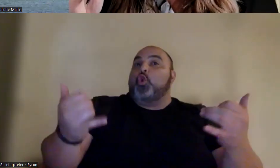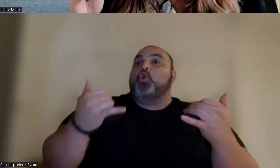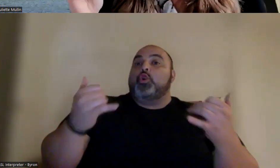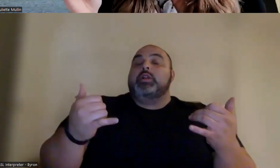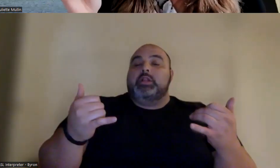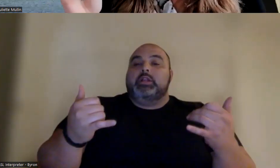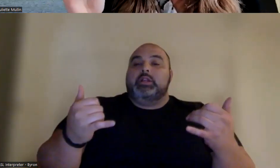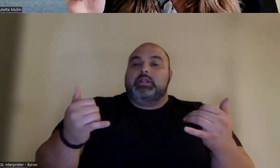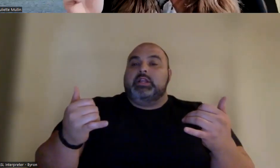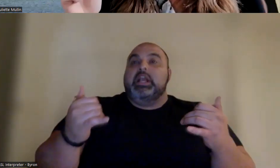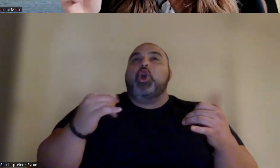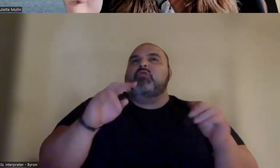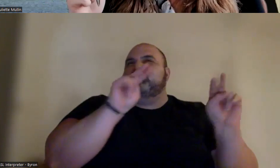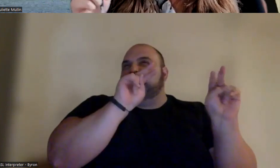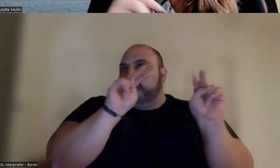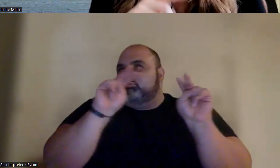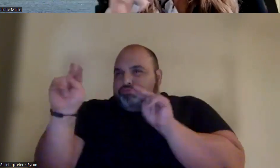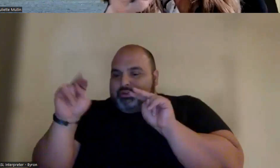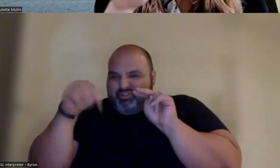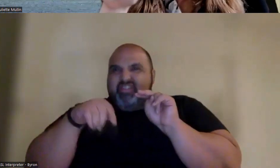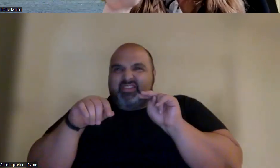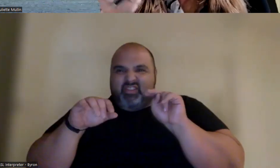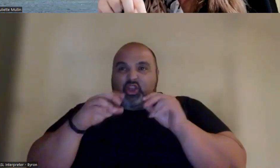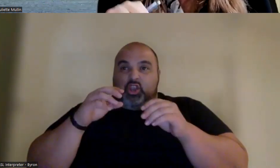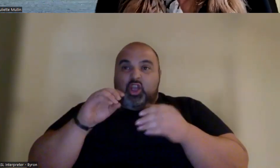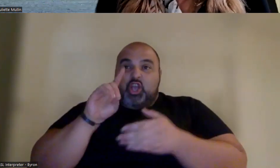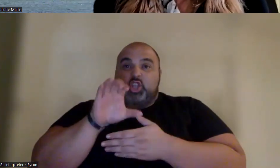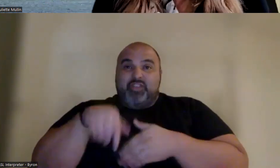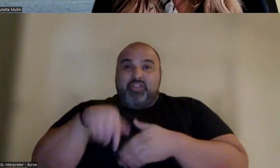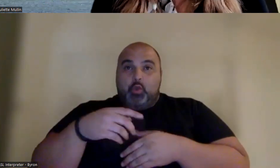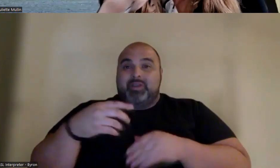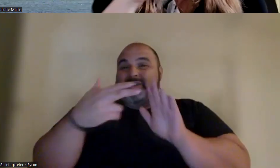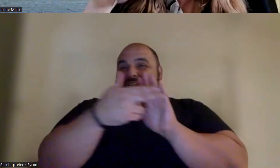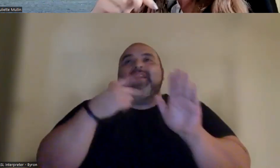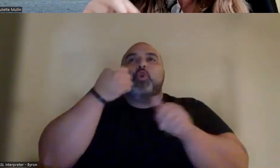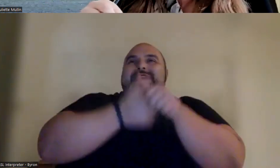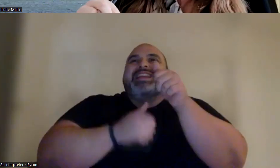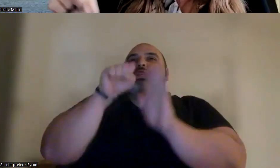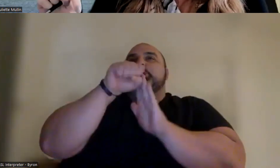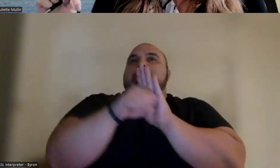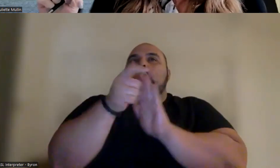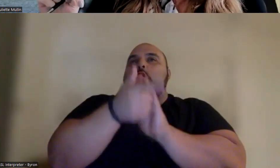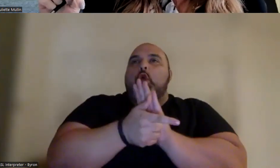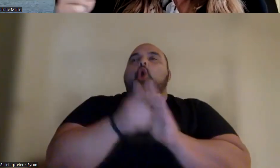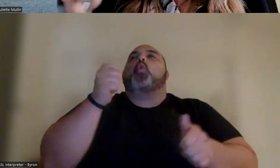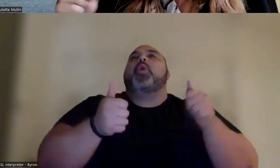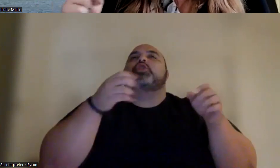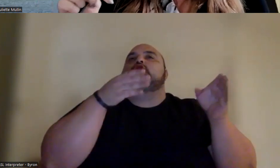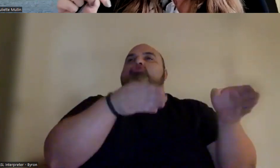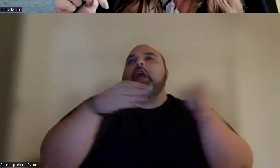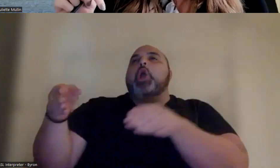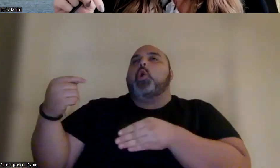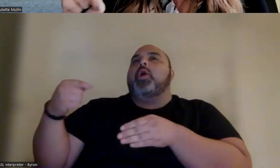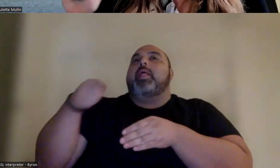the state law document we put in the chat, we sort of highlight for each state law which of these strategies they're implementing